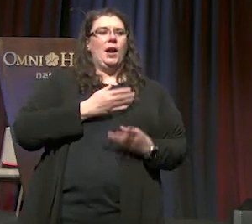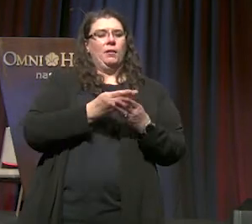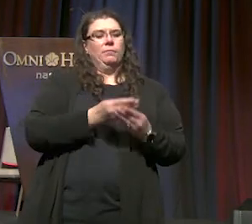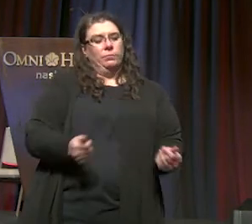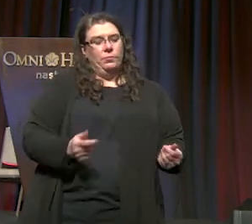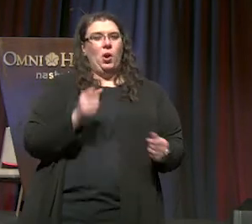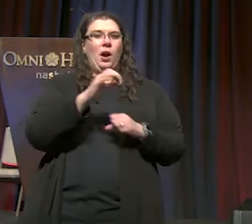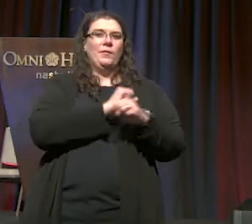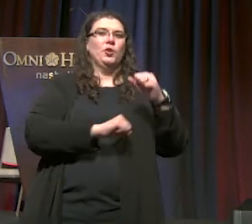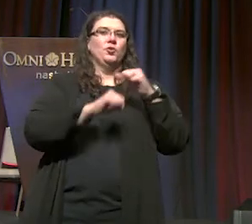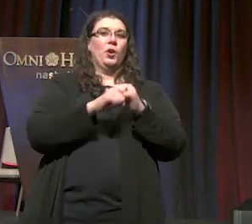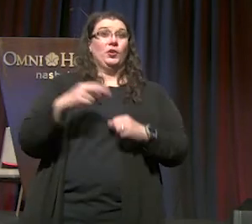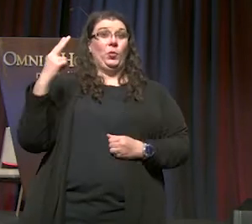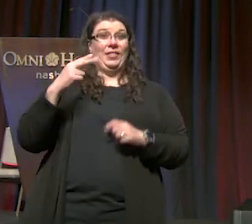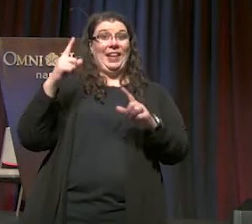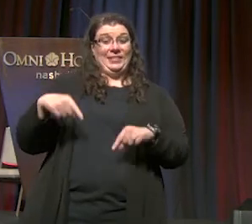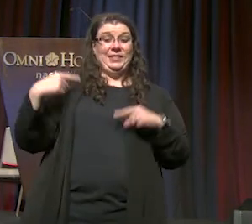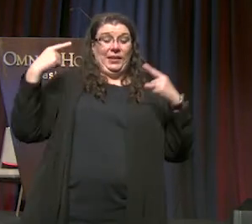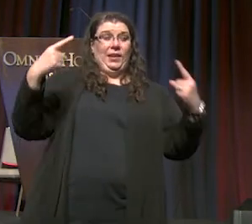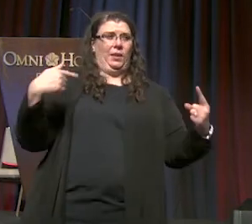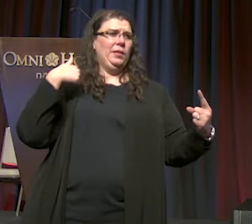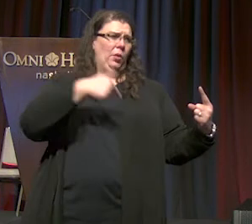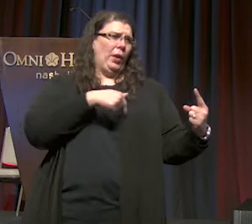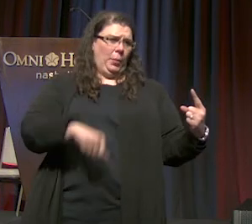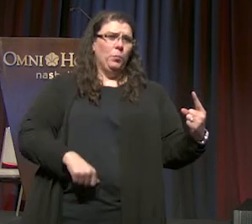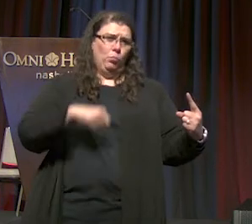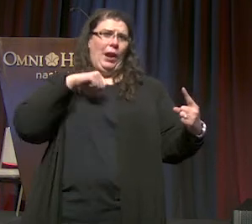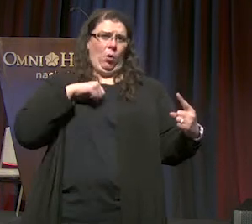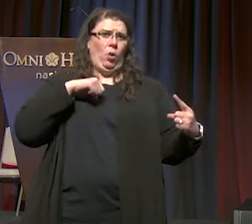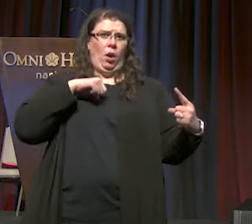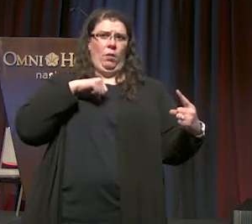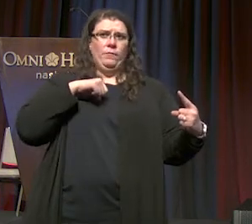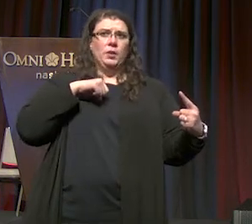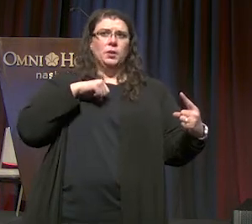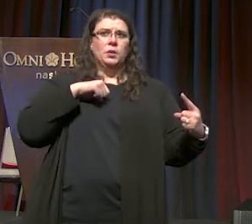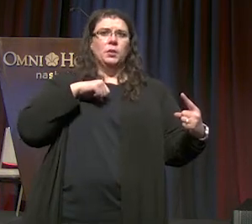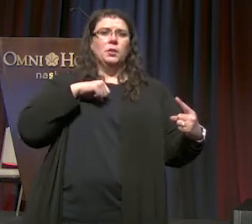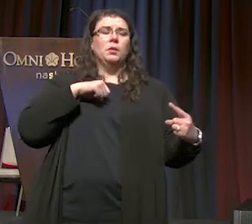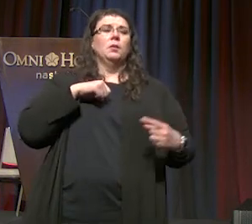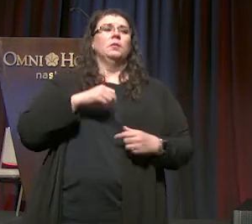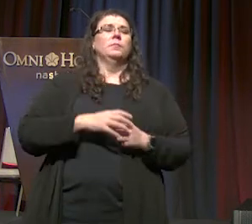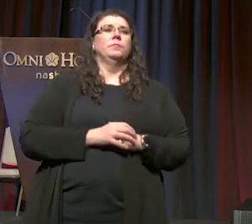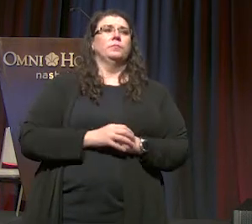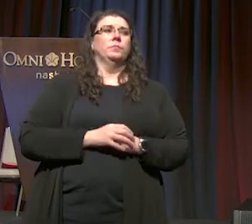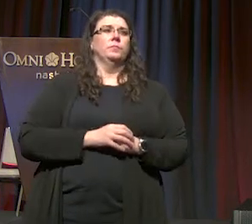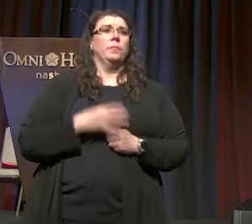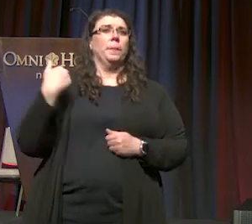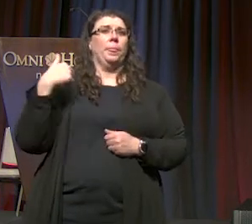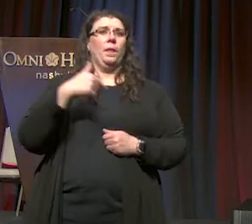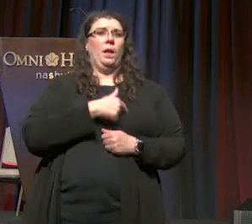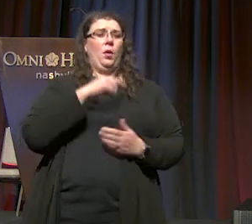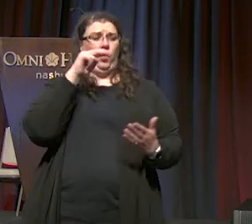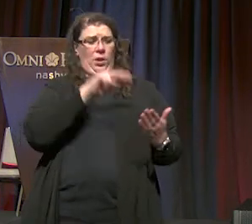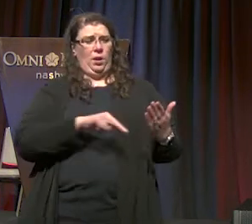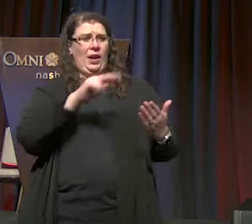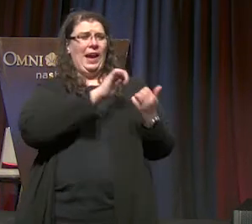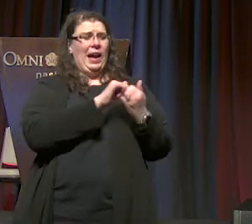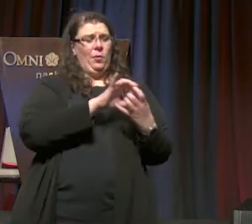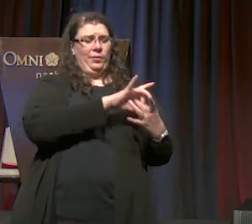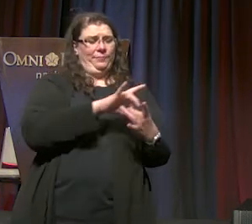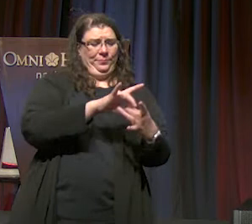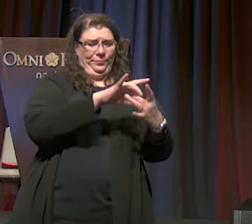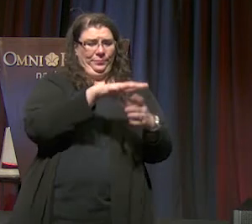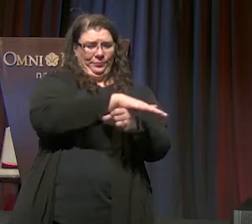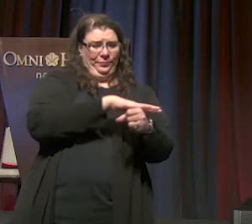legacy that we are proud of, and they are locality or contextuality. That is why we have